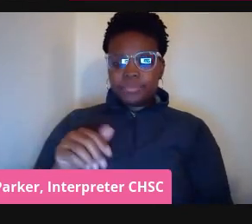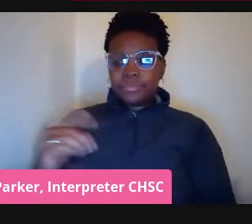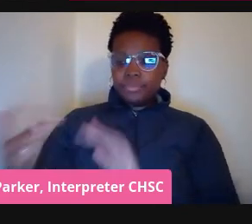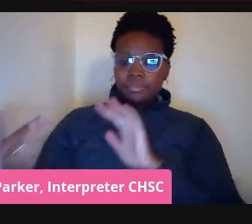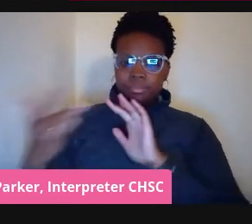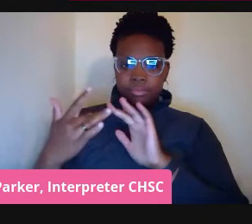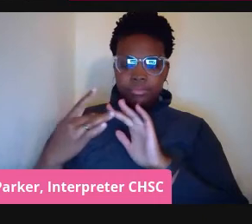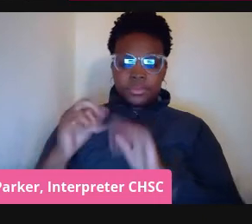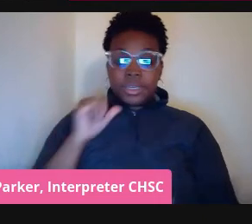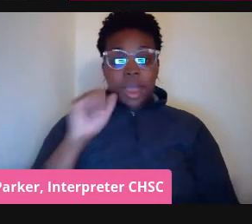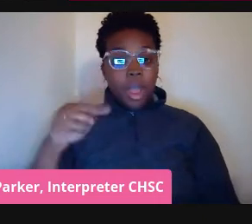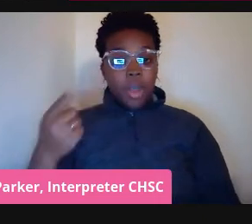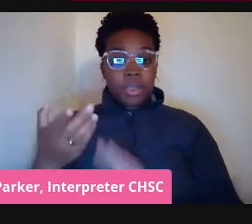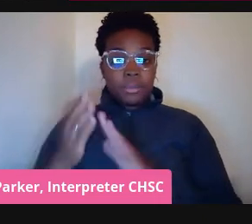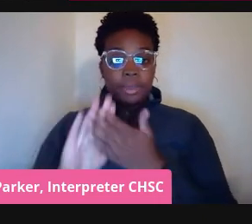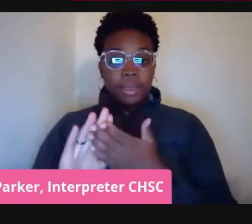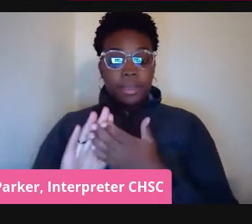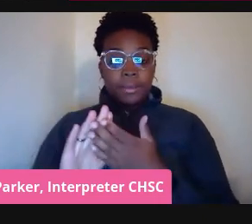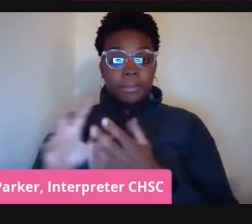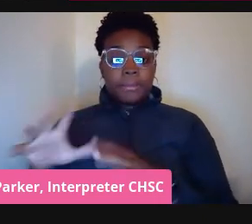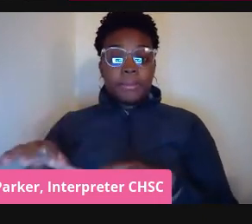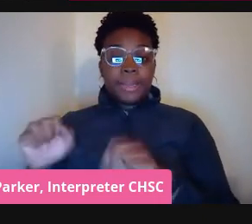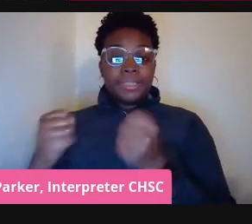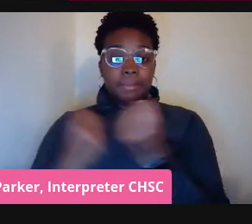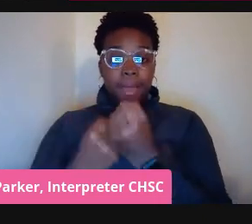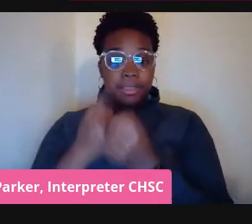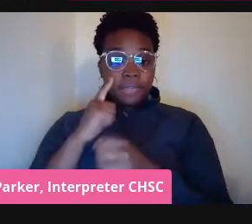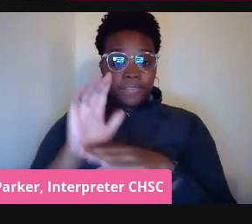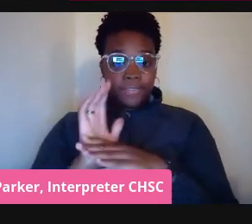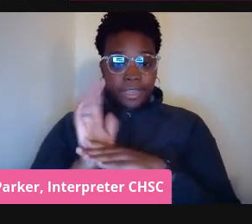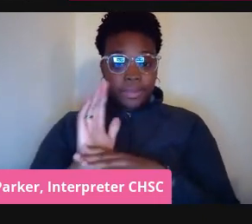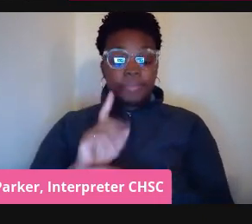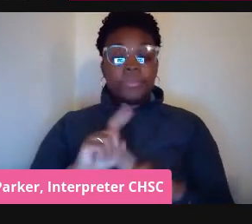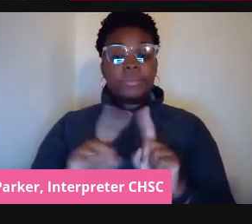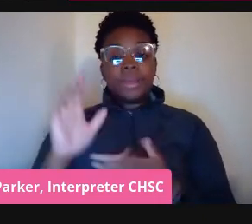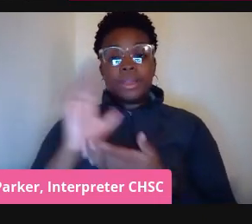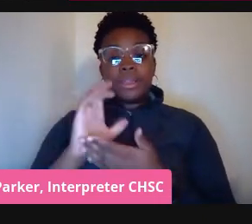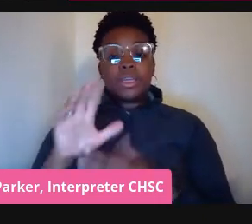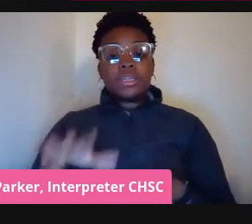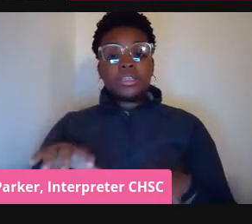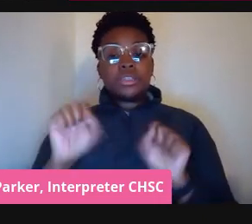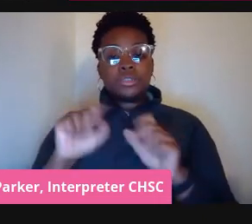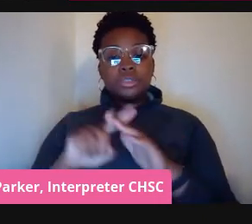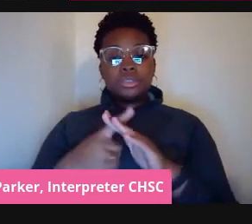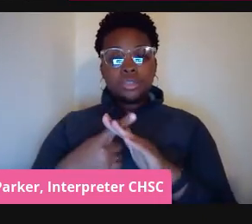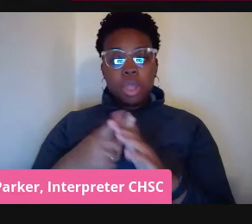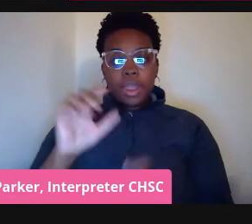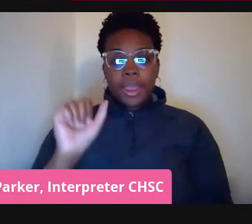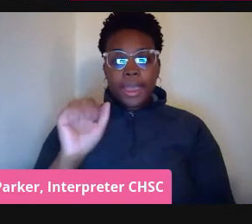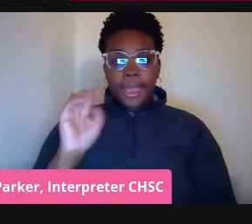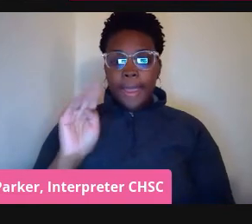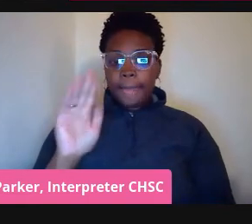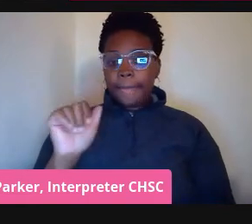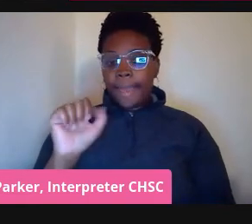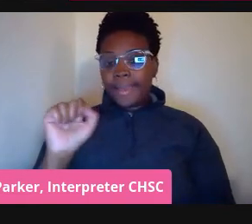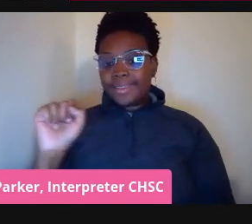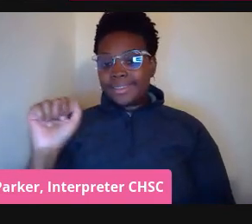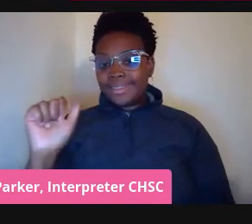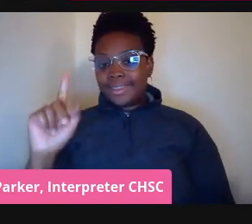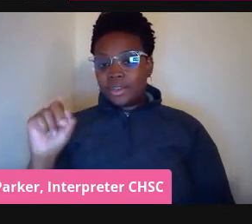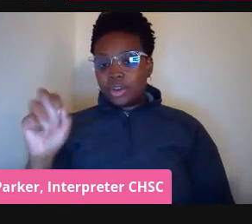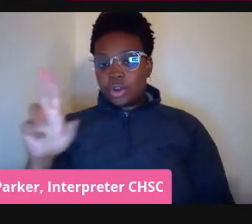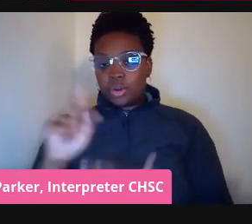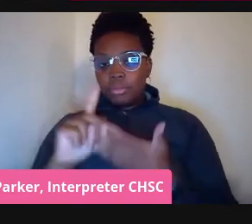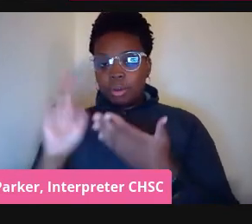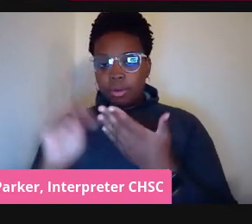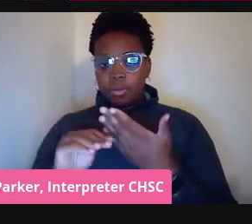they become a marquee sponsor of the film, but they were looking to start an ambassador program. And they wanted to